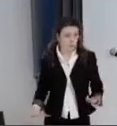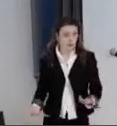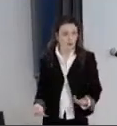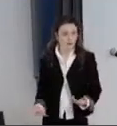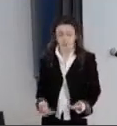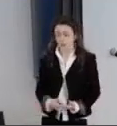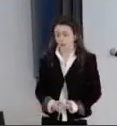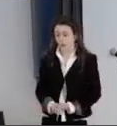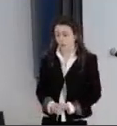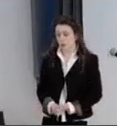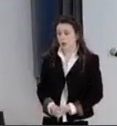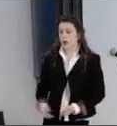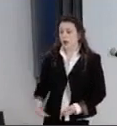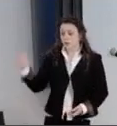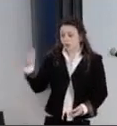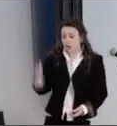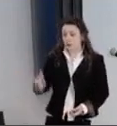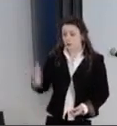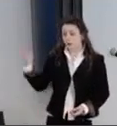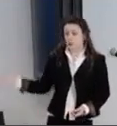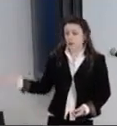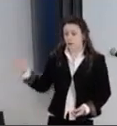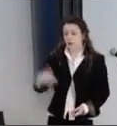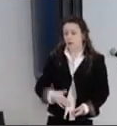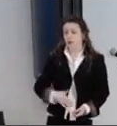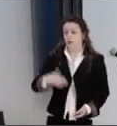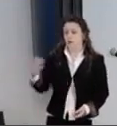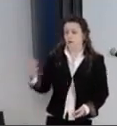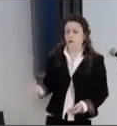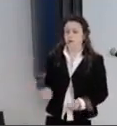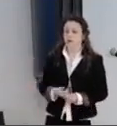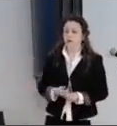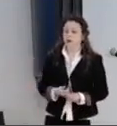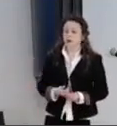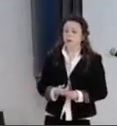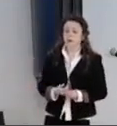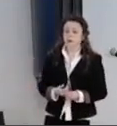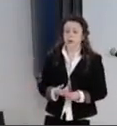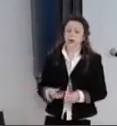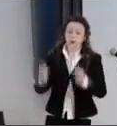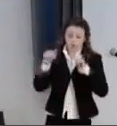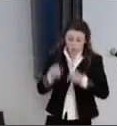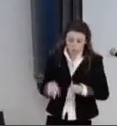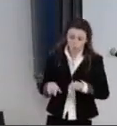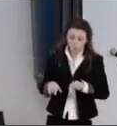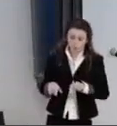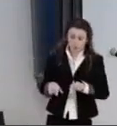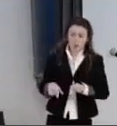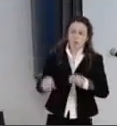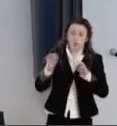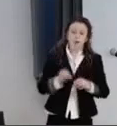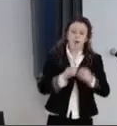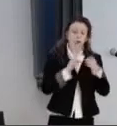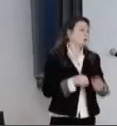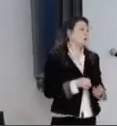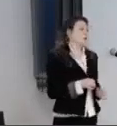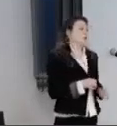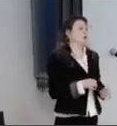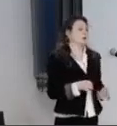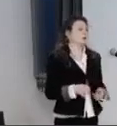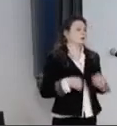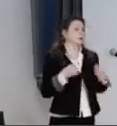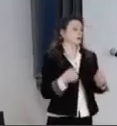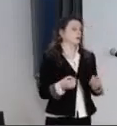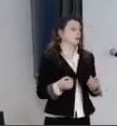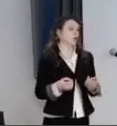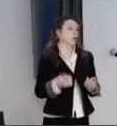didn't have this piece of knowledge. And failure to appreciate this contrast between appearance and reality, moreover, would no doubt constitute